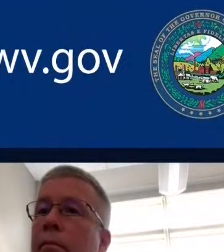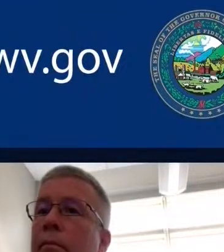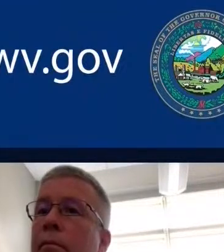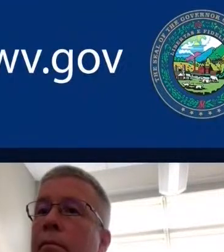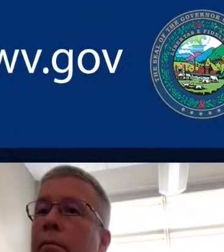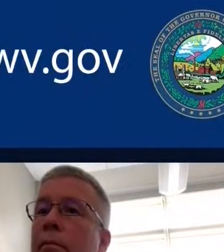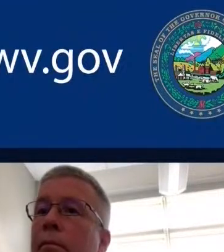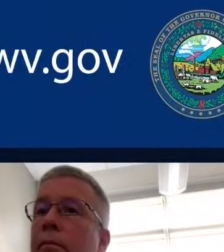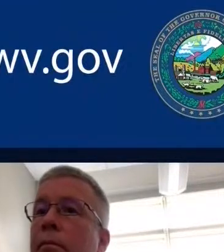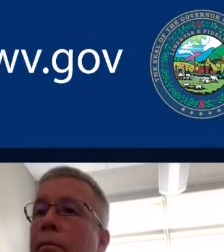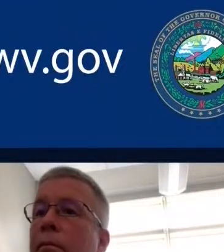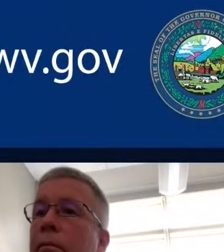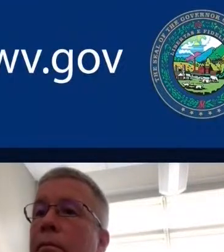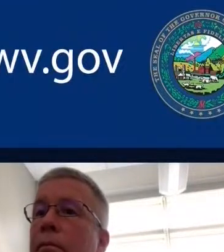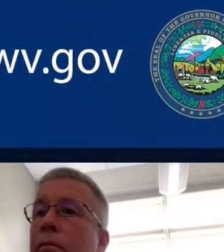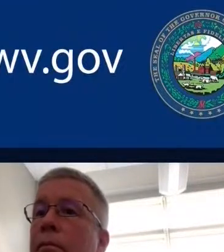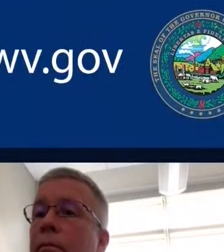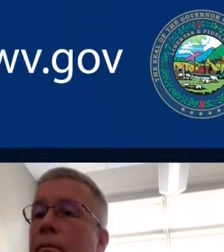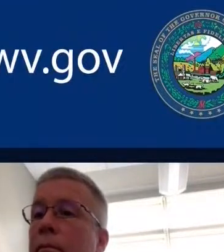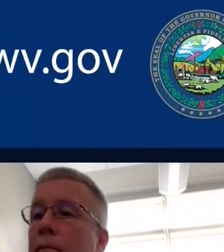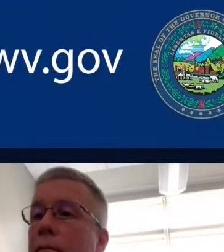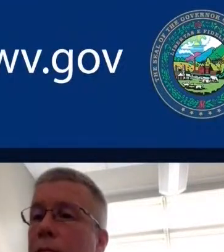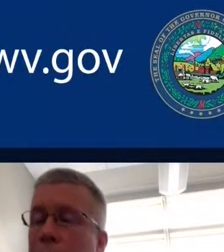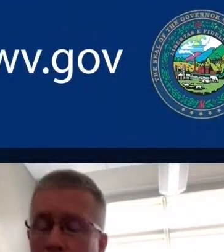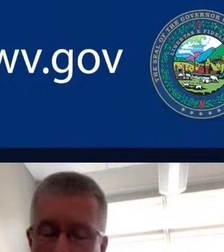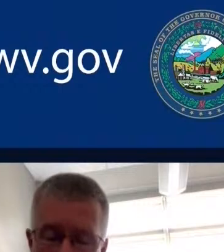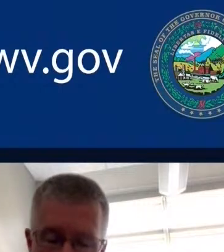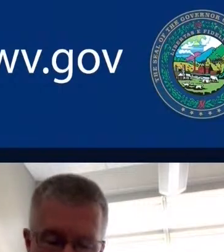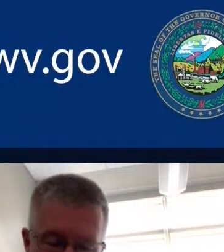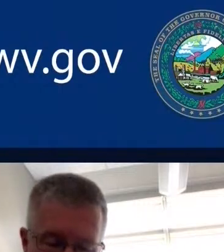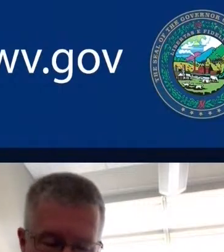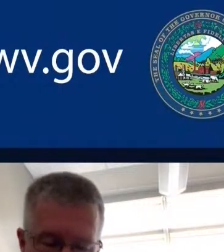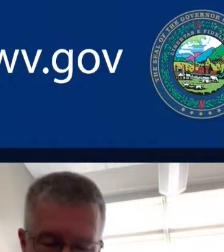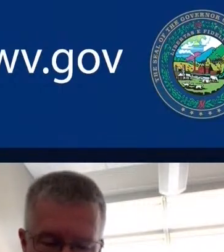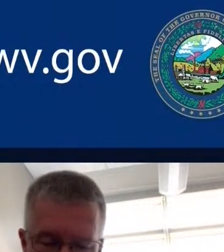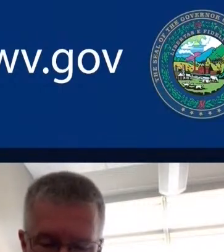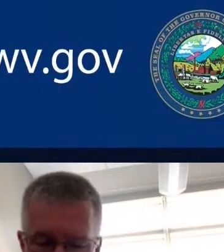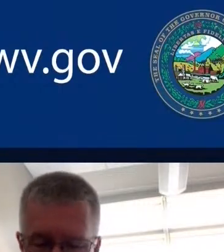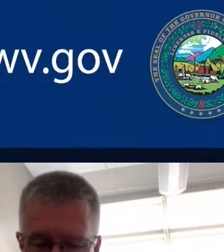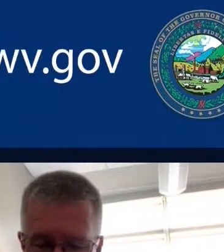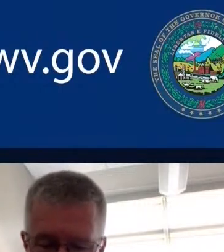And Dr. Amjad, maybe you can elaborate on this some, but